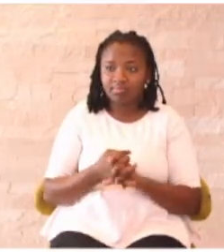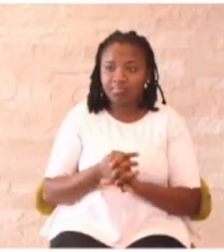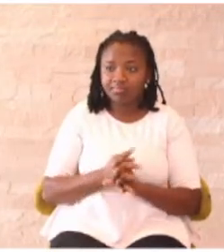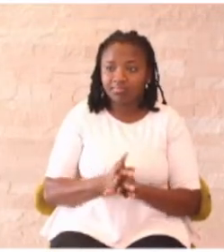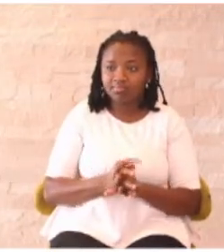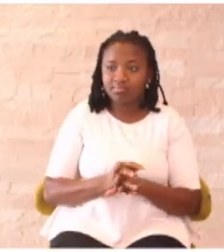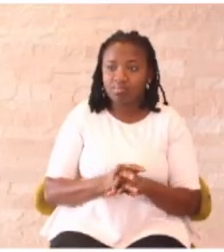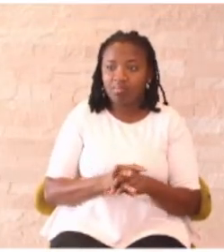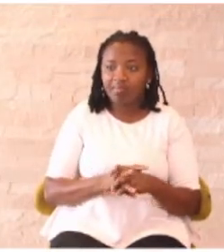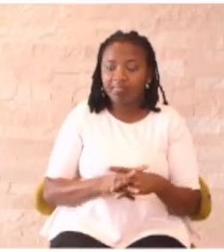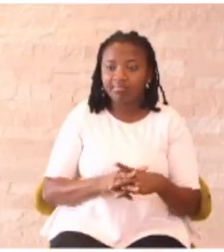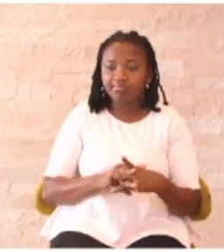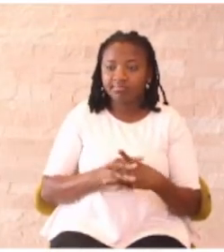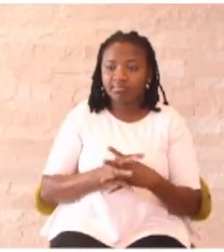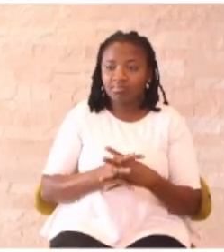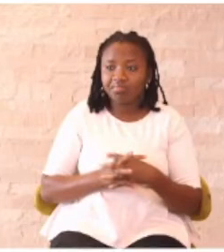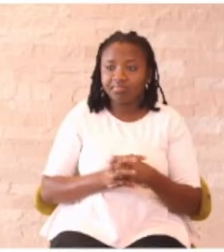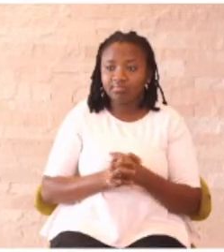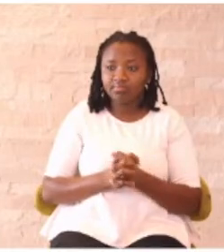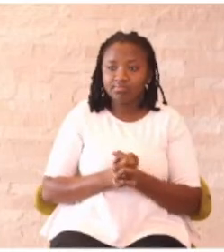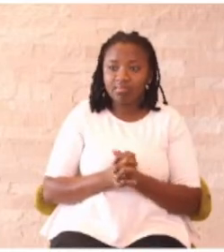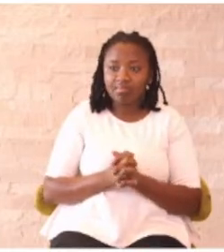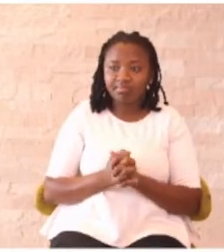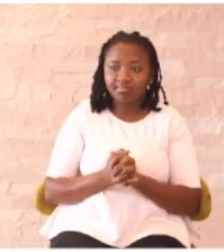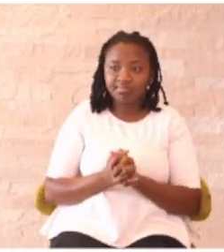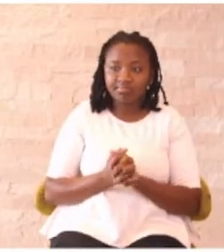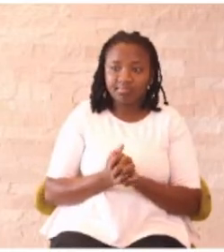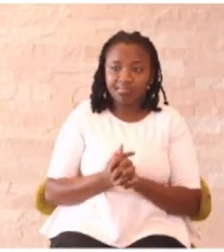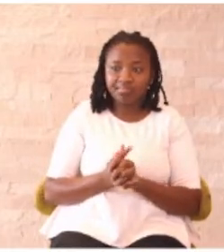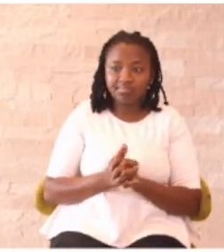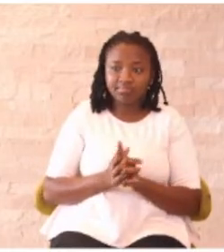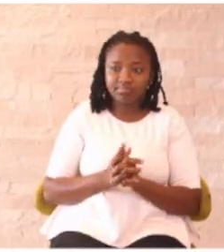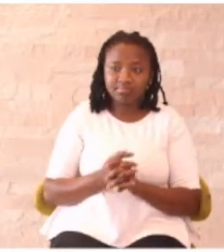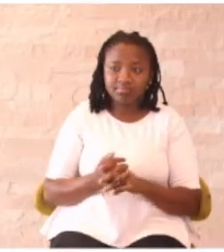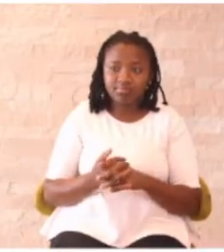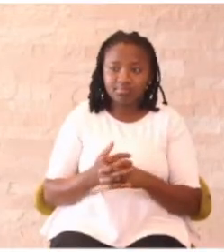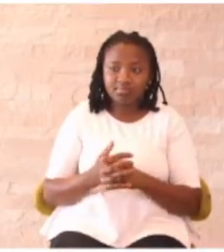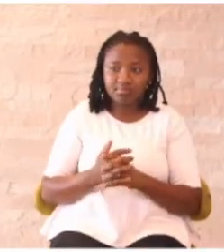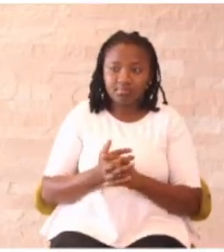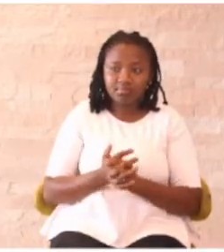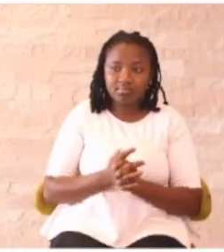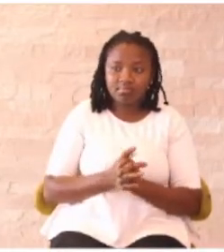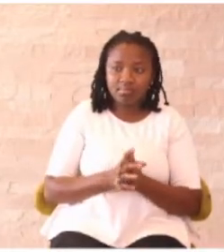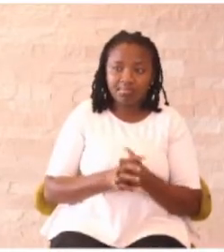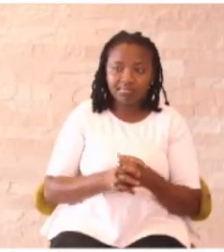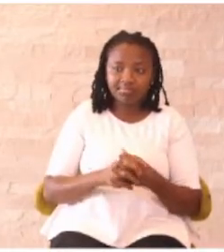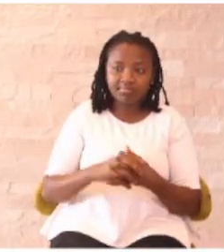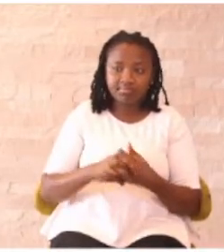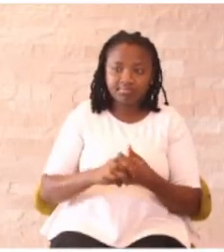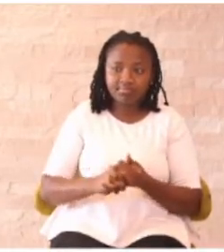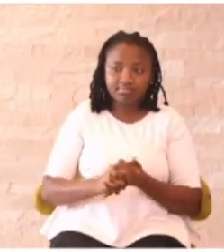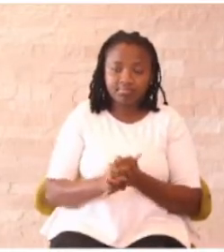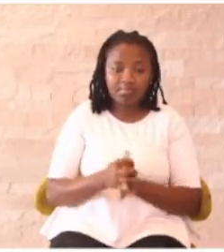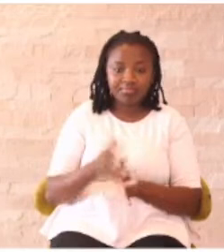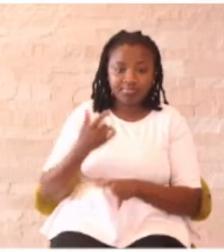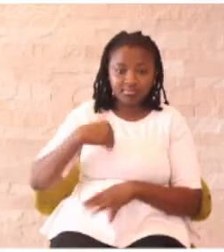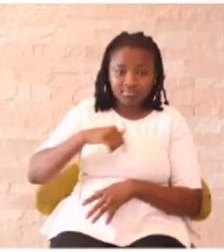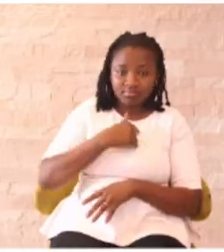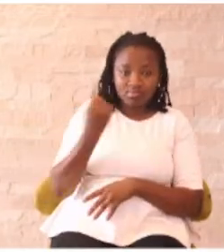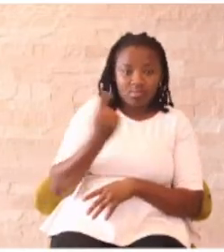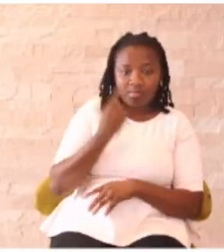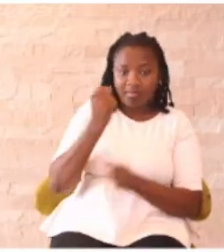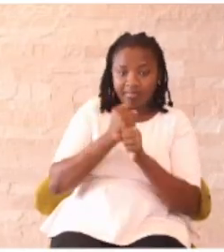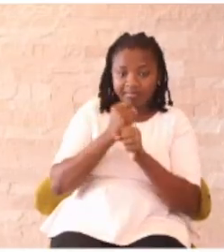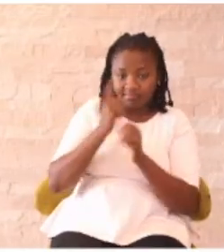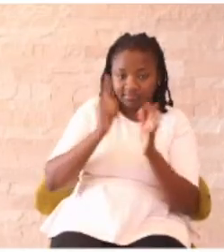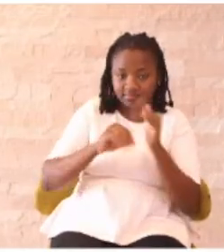Okay, thank you very much. The only UDNA's conducting is conducting awareness creations on